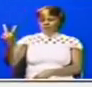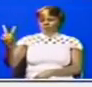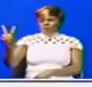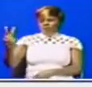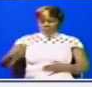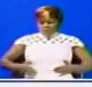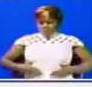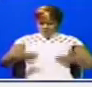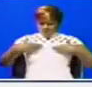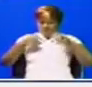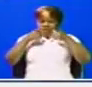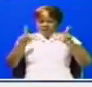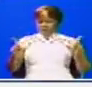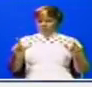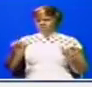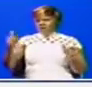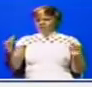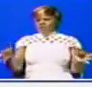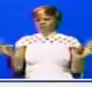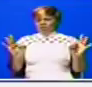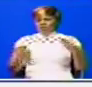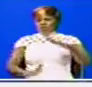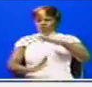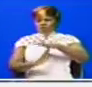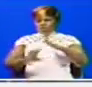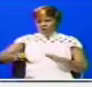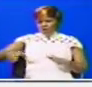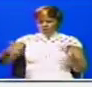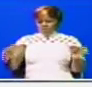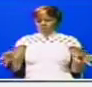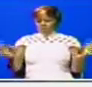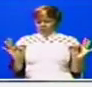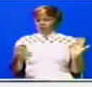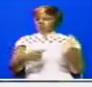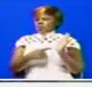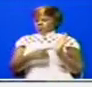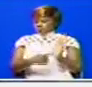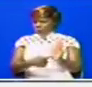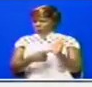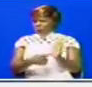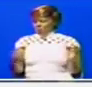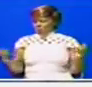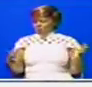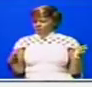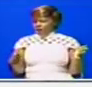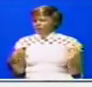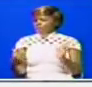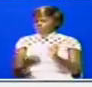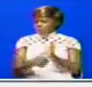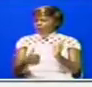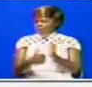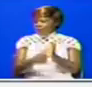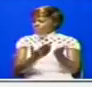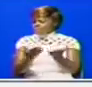Her body language and the other officials, including the top county security team, gave all indications of something bigger up